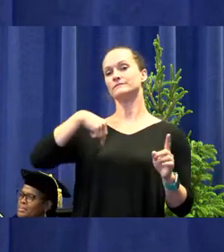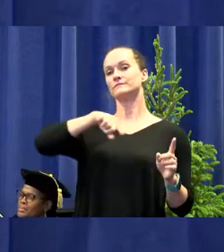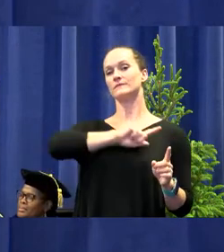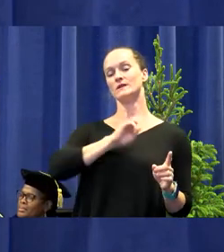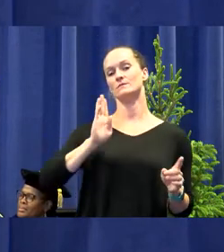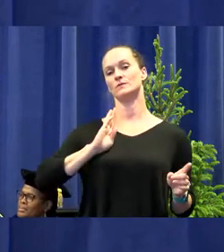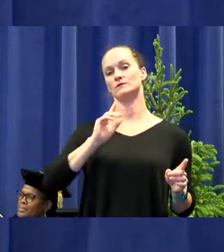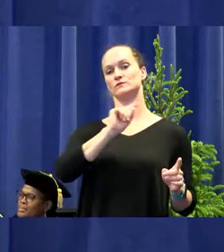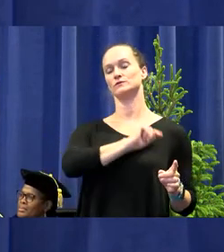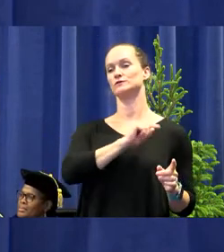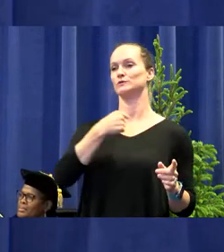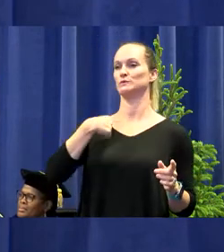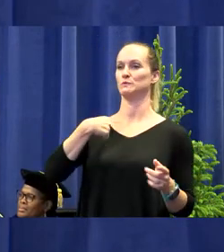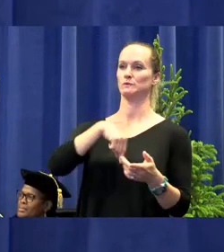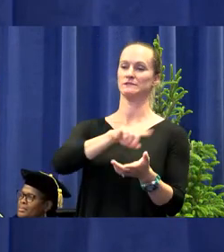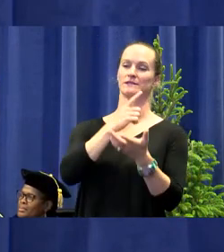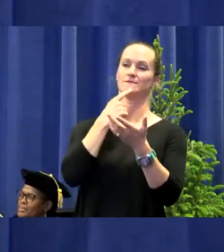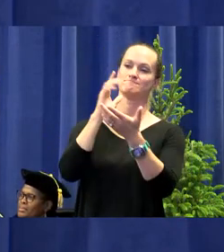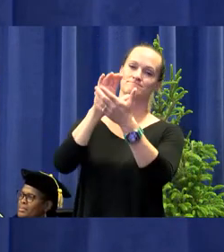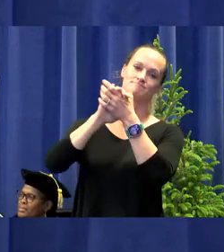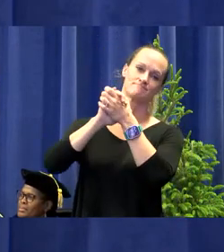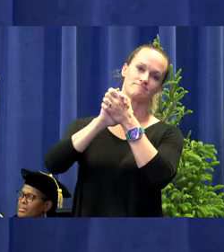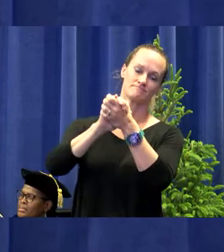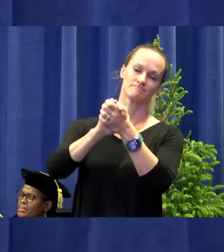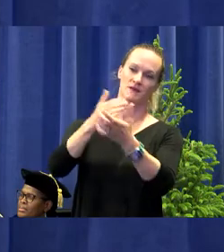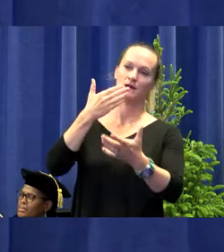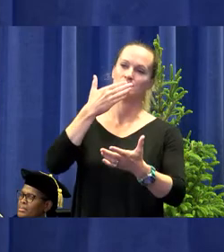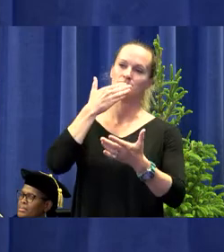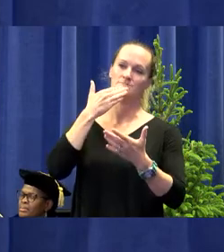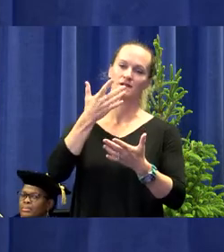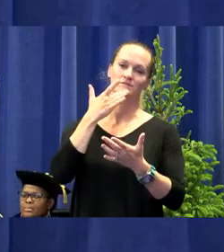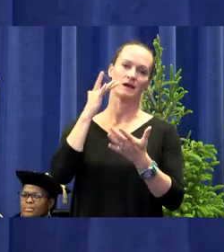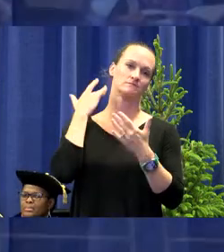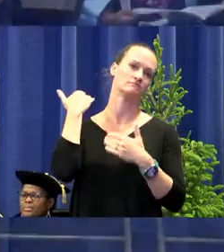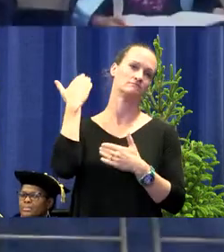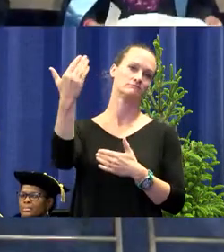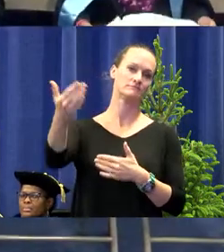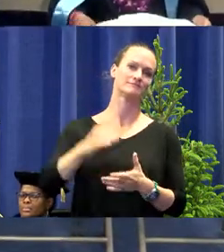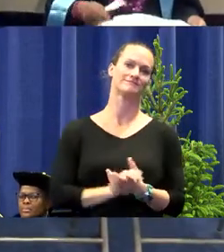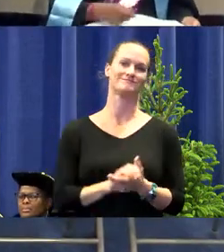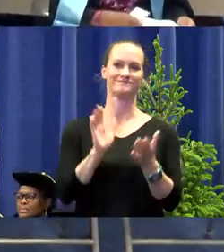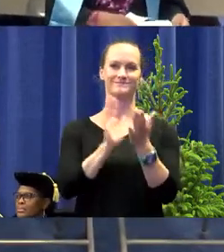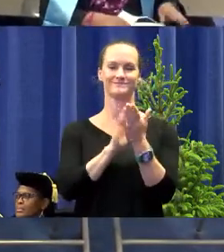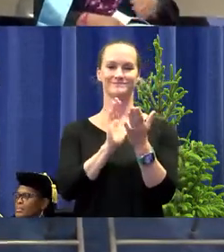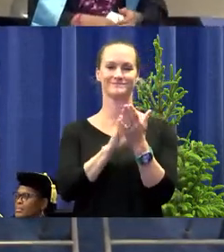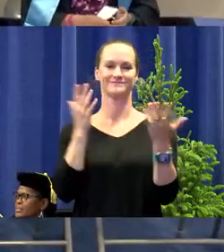trustees, congratulations and best wishes in all of your endeavors.